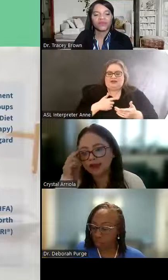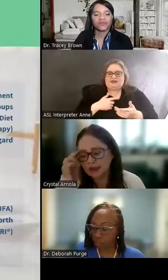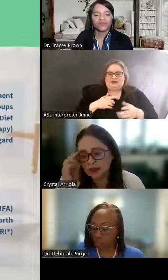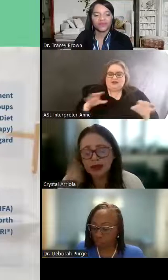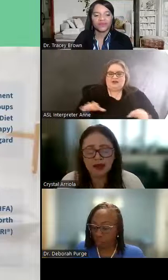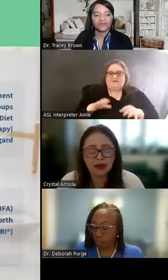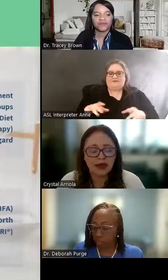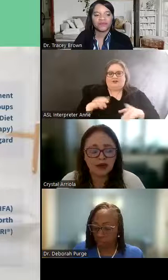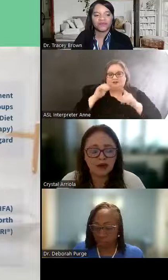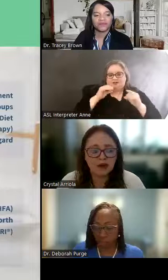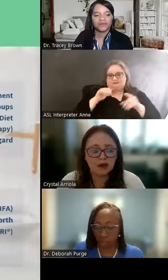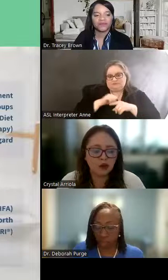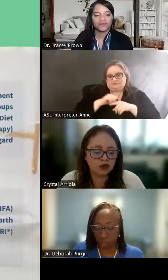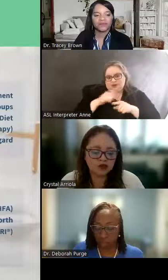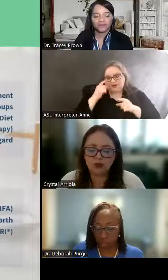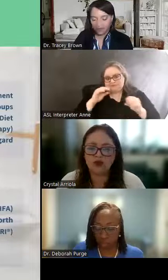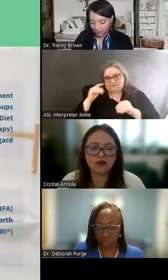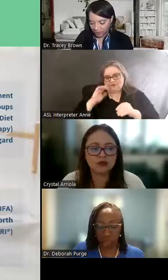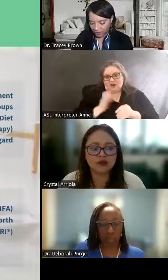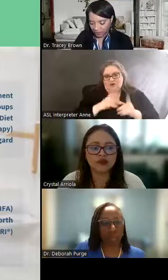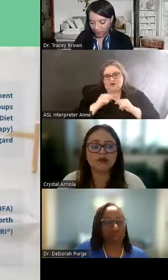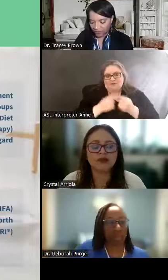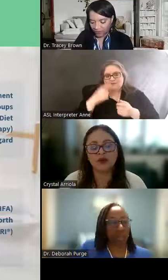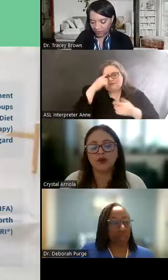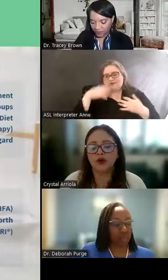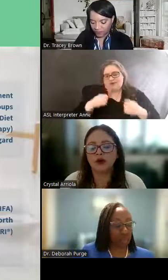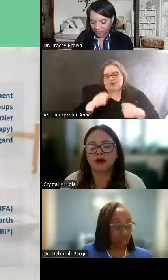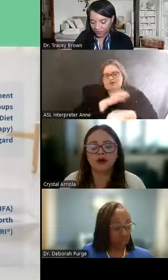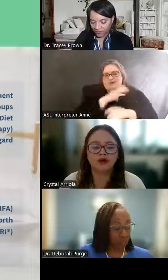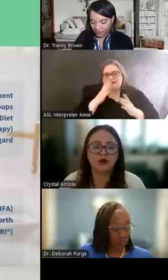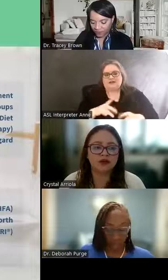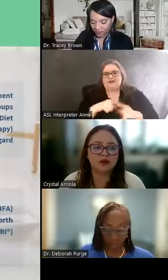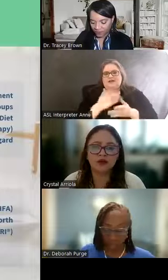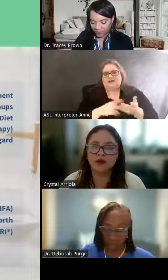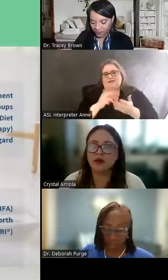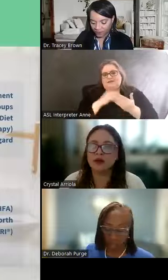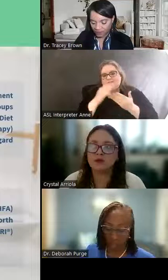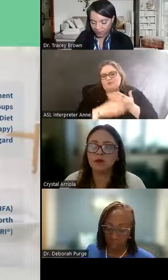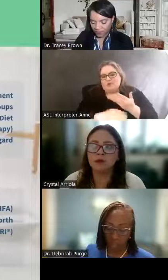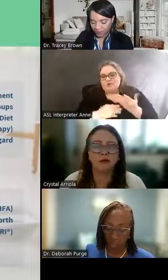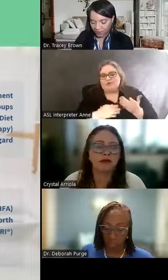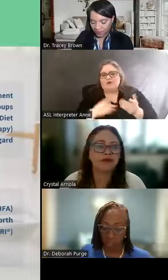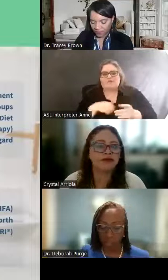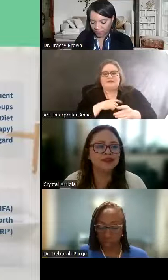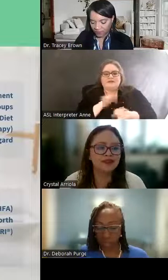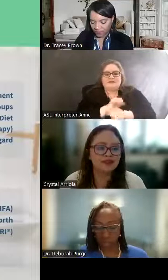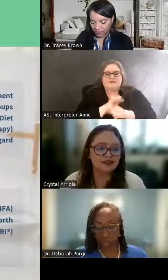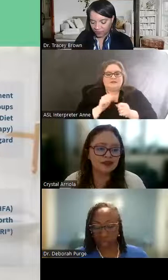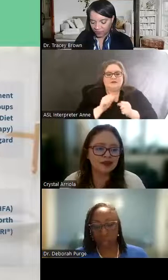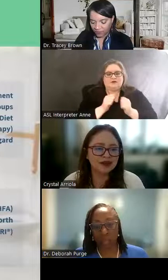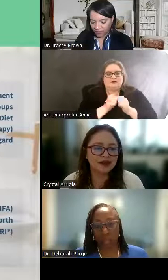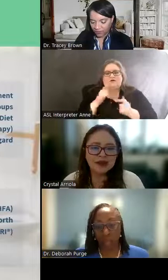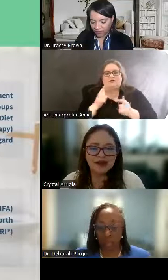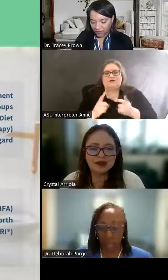our team, which is our mental health clinicians, but some of the programming that we've also worked with senior